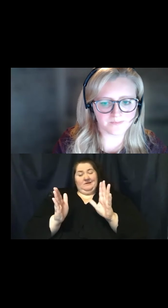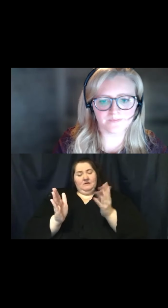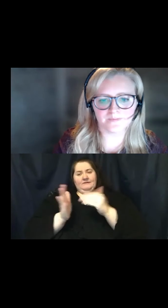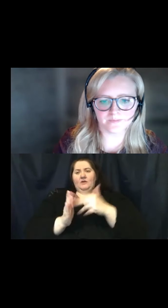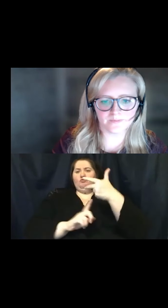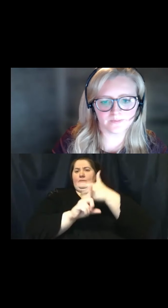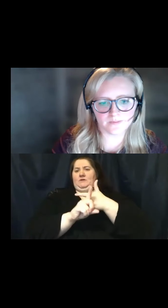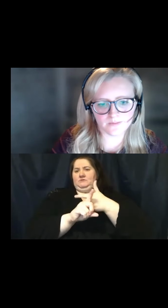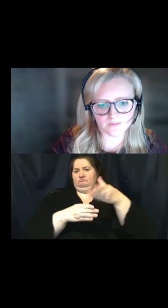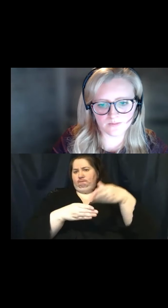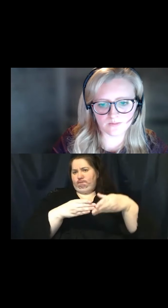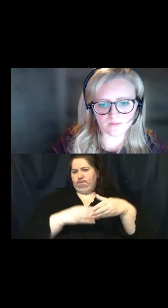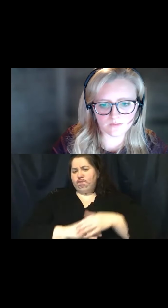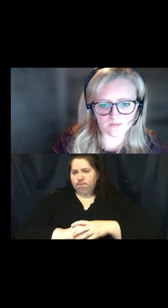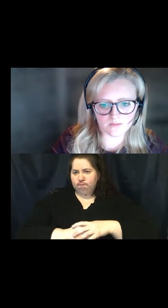complete.